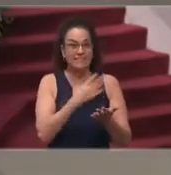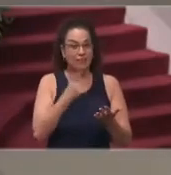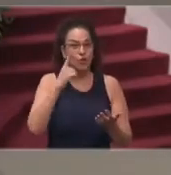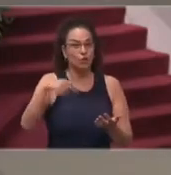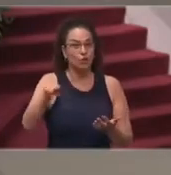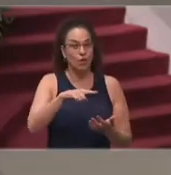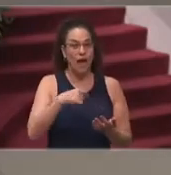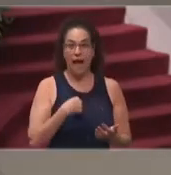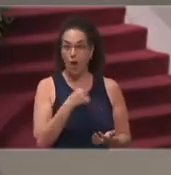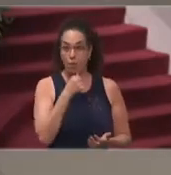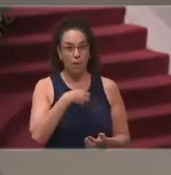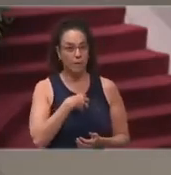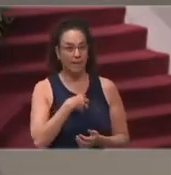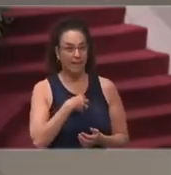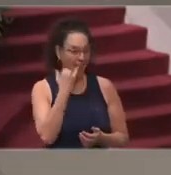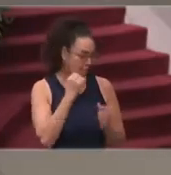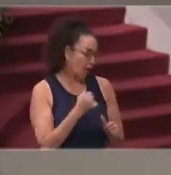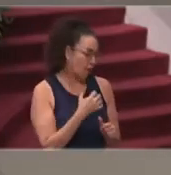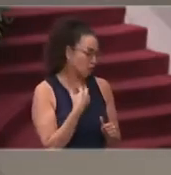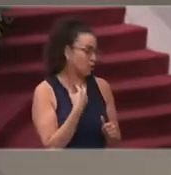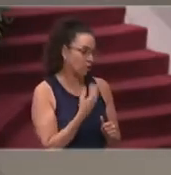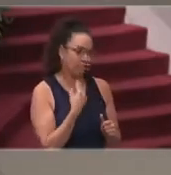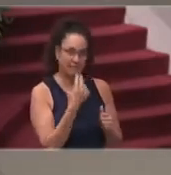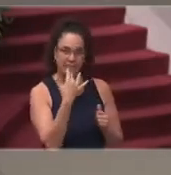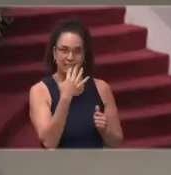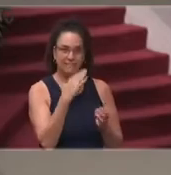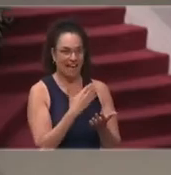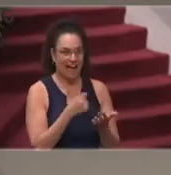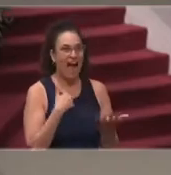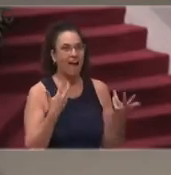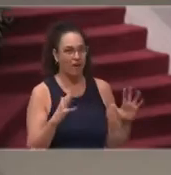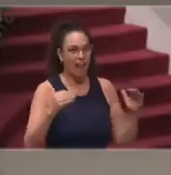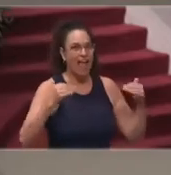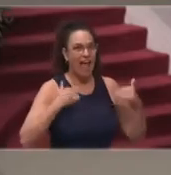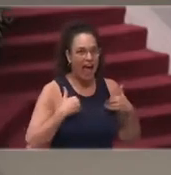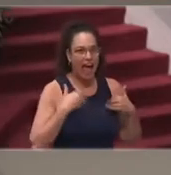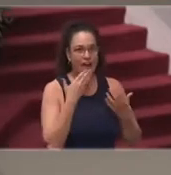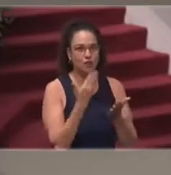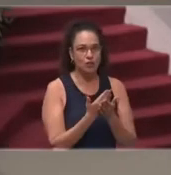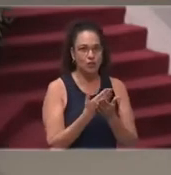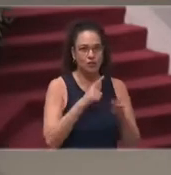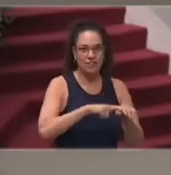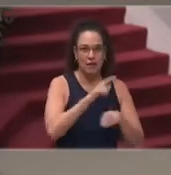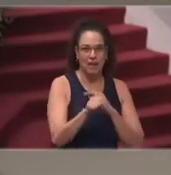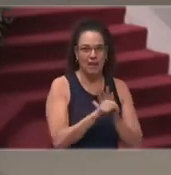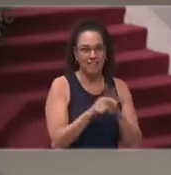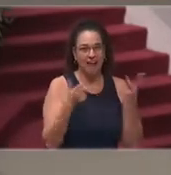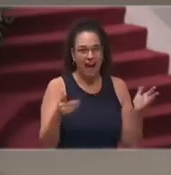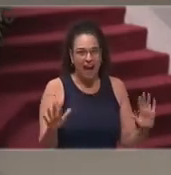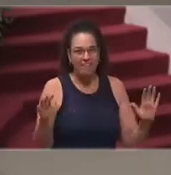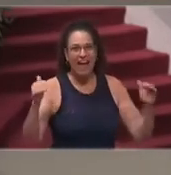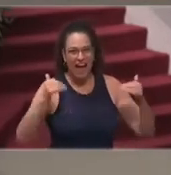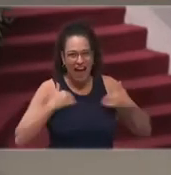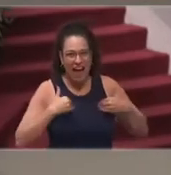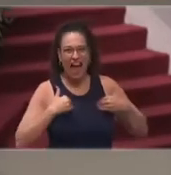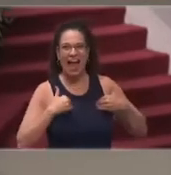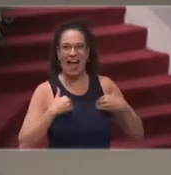won't complain. I've had some good days. I've had some hills to